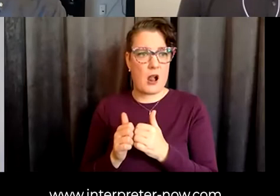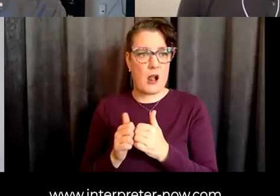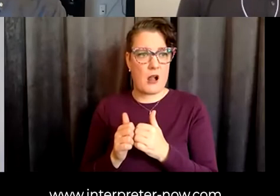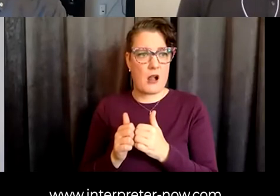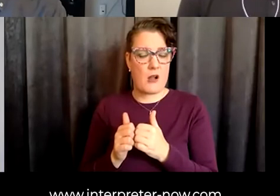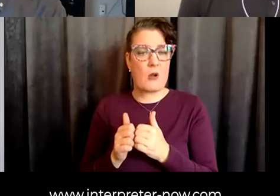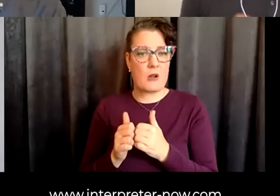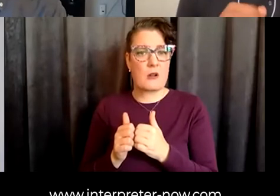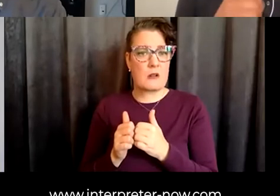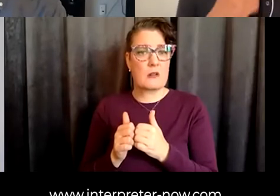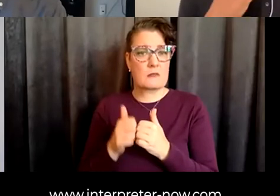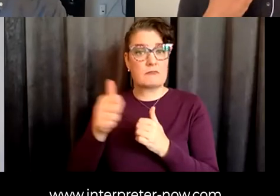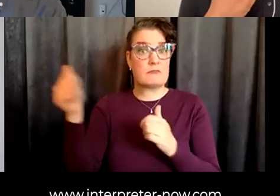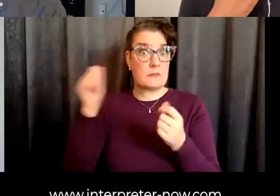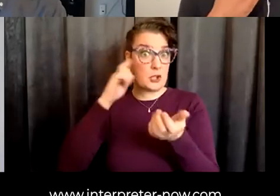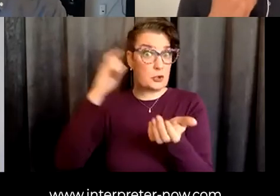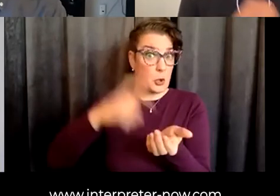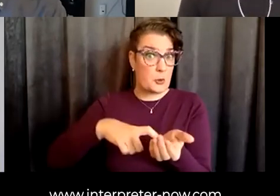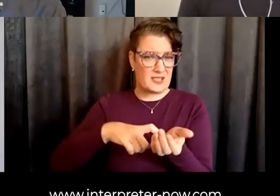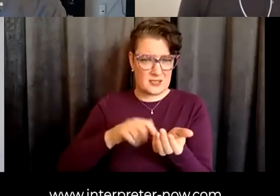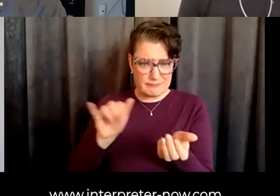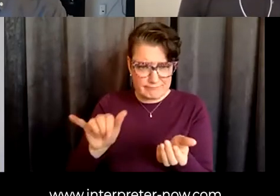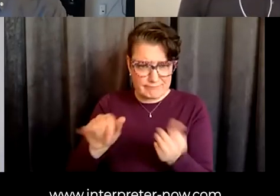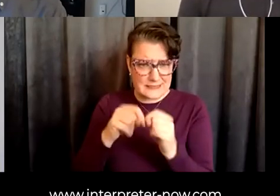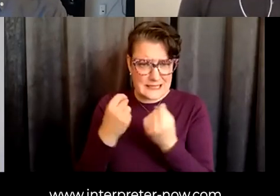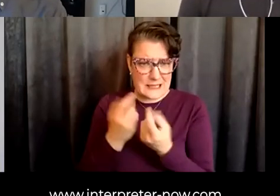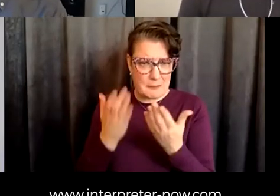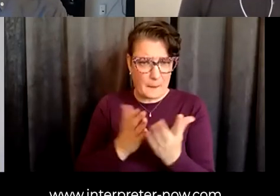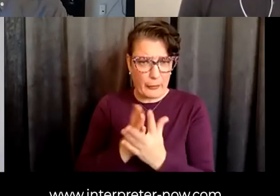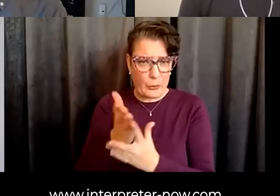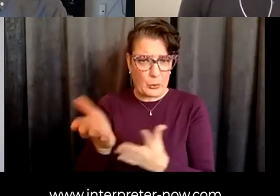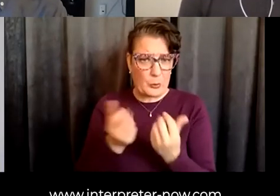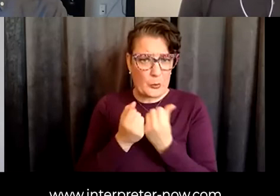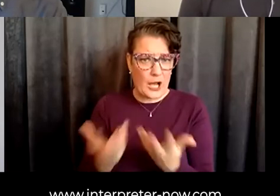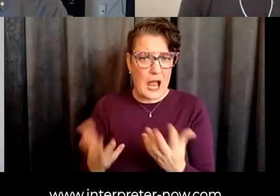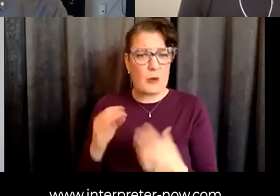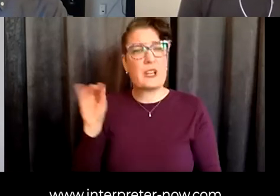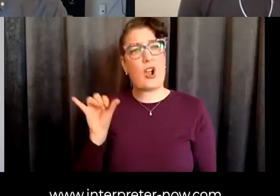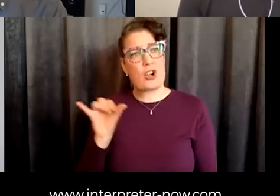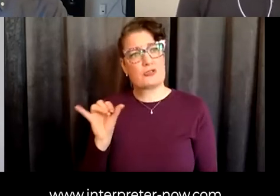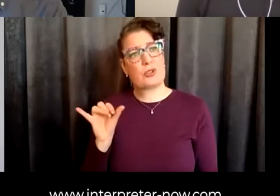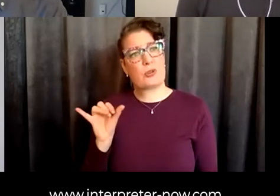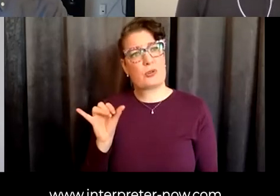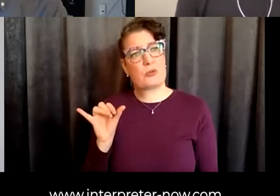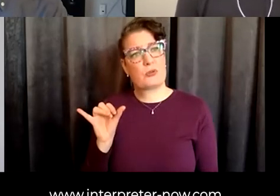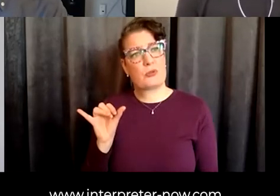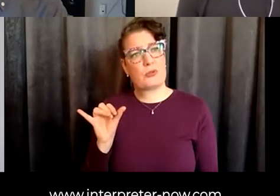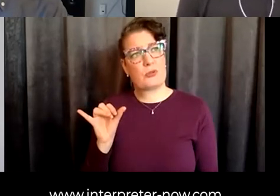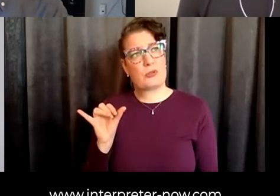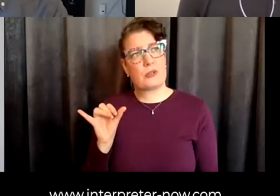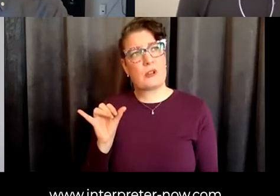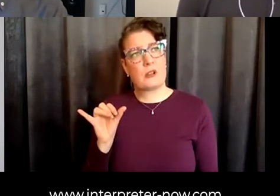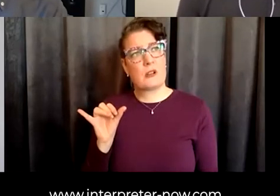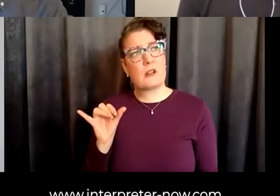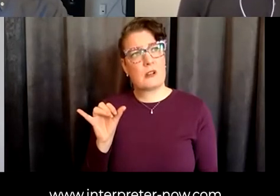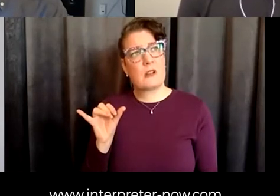notice when their team might be experiencing burnout? And also, I think working to do what you can so